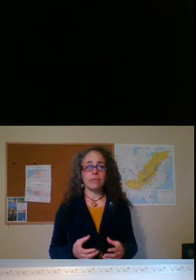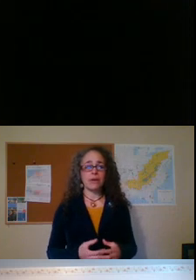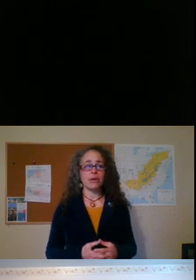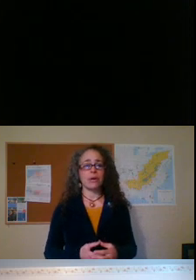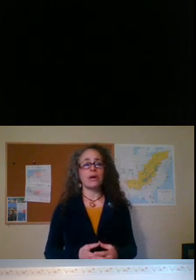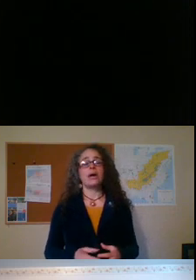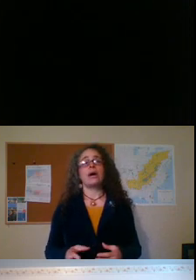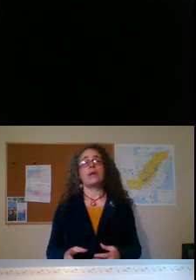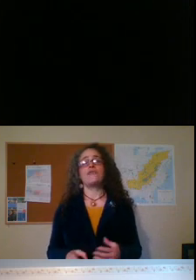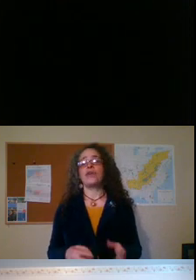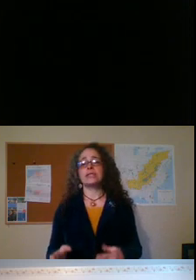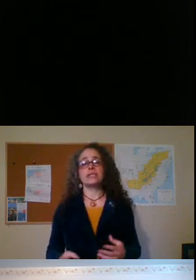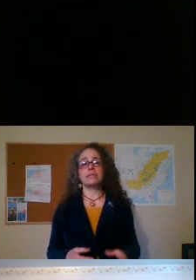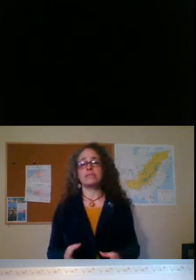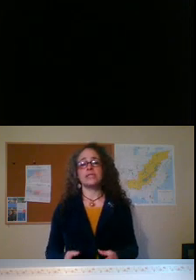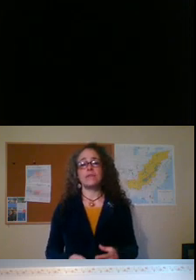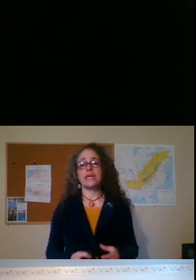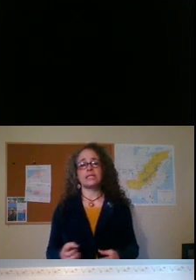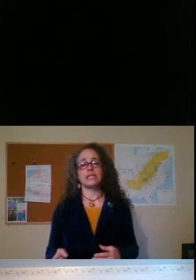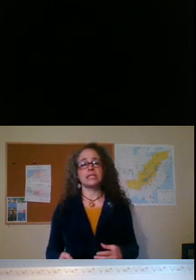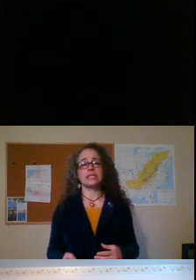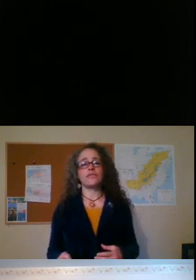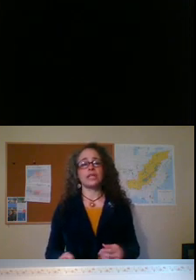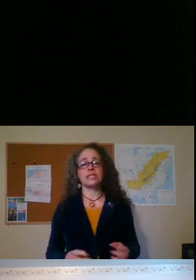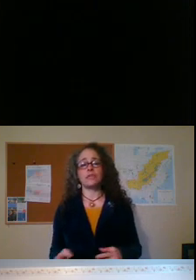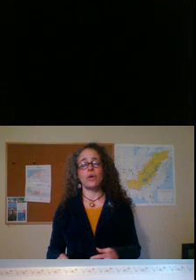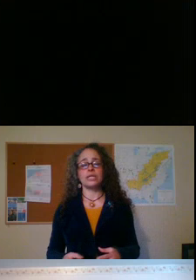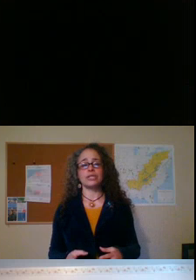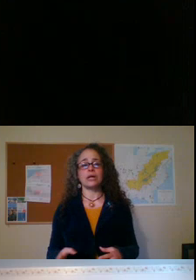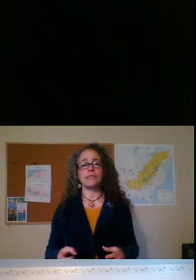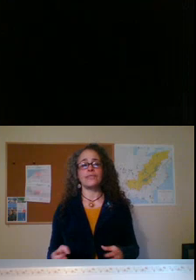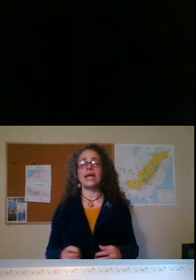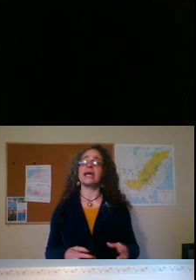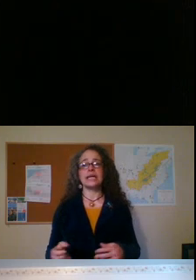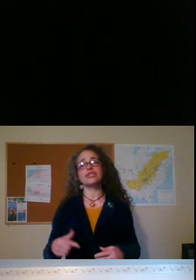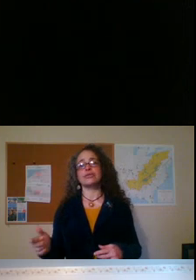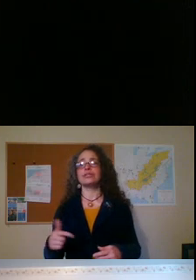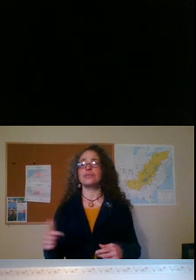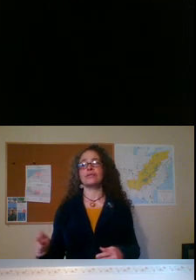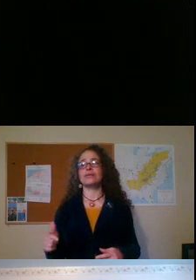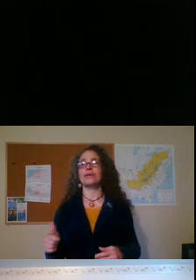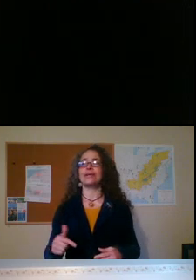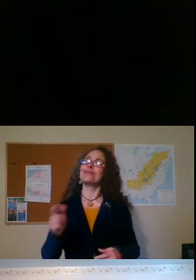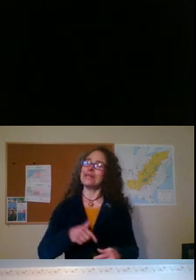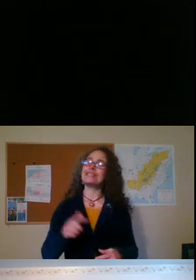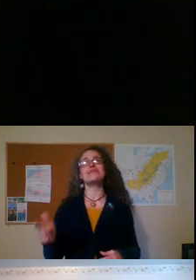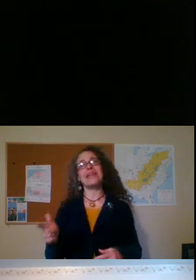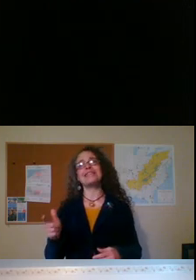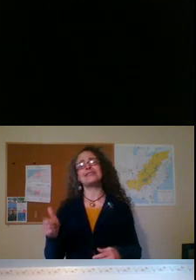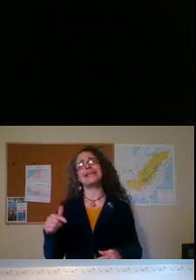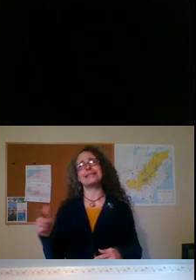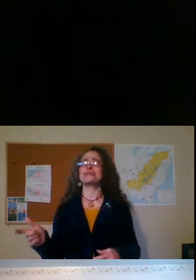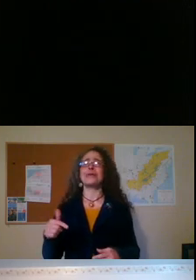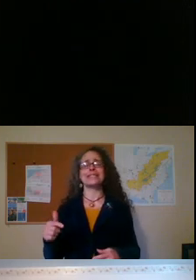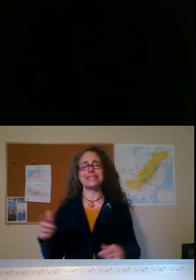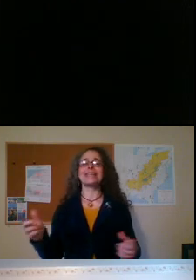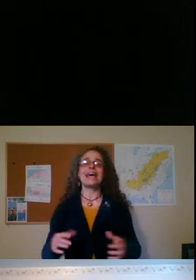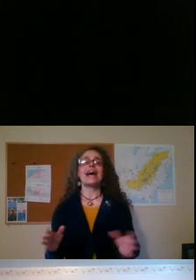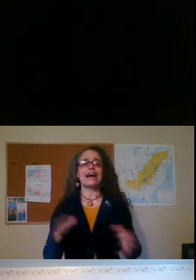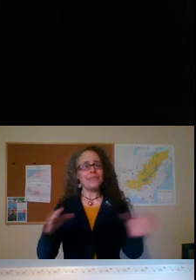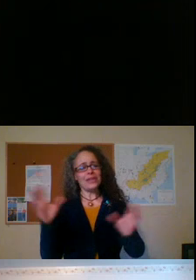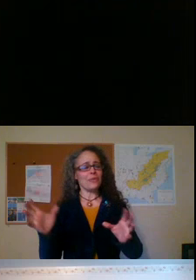narratives a little bit better, fill in some spaces, fill in some answers with questions with answers, answers